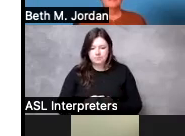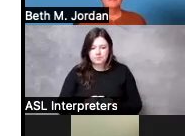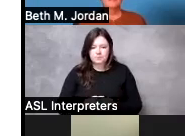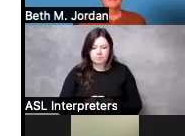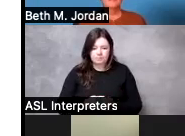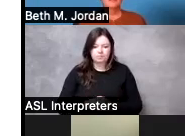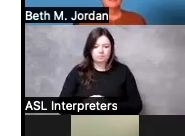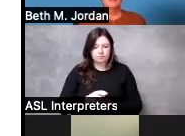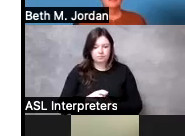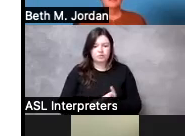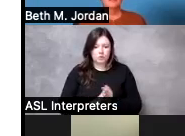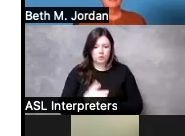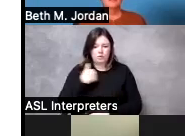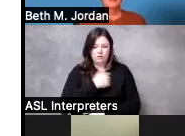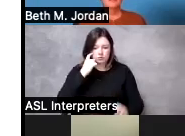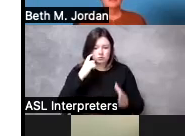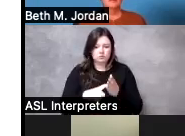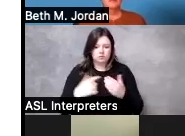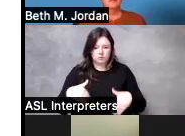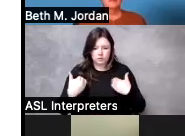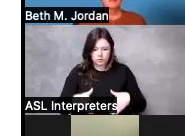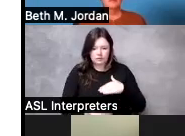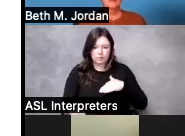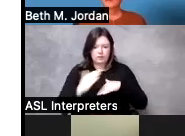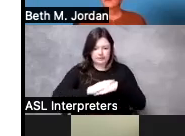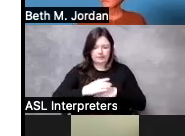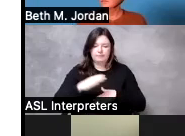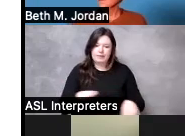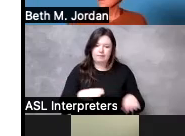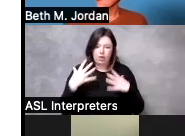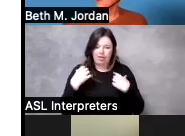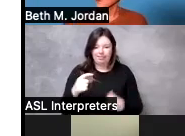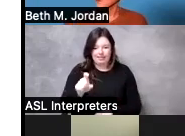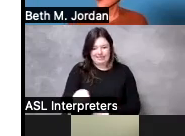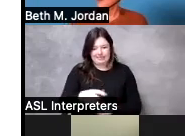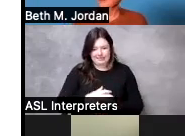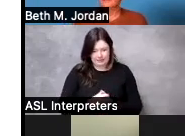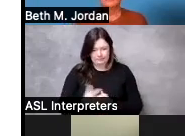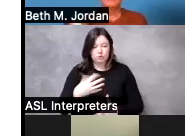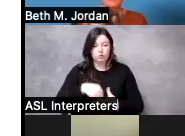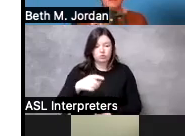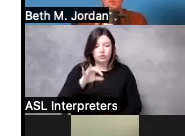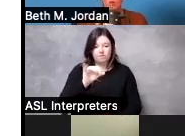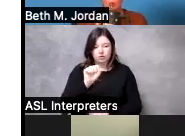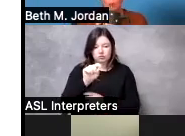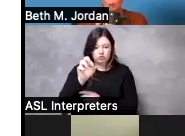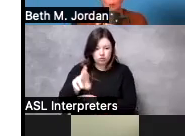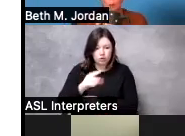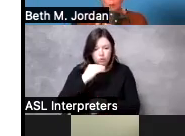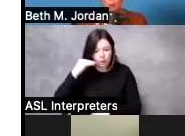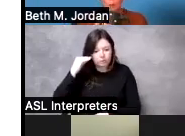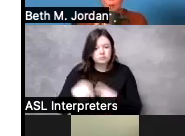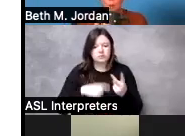but in placements through Department of Behavioral Health. That includes foster homes, residential facilities,